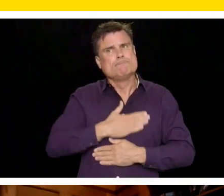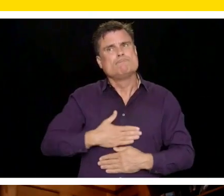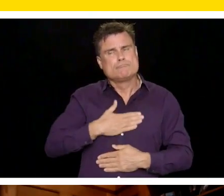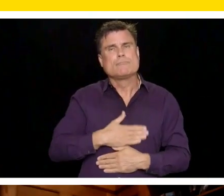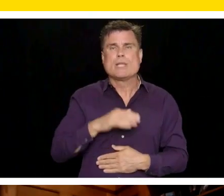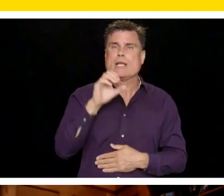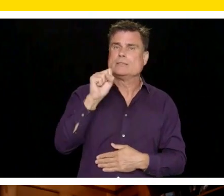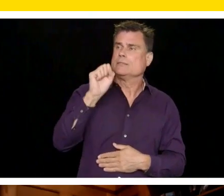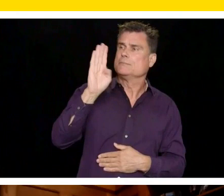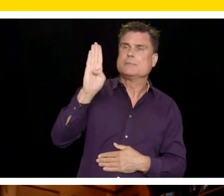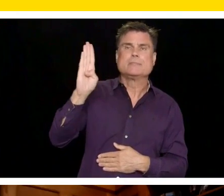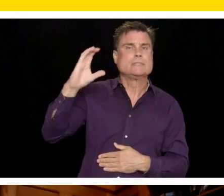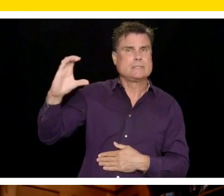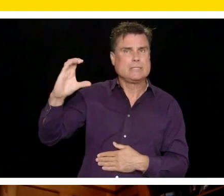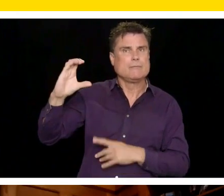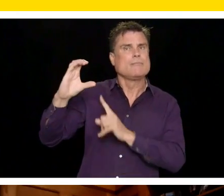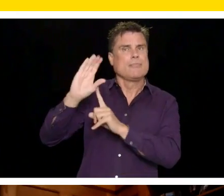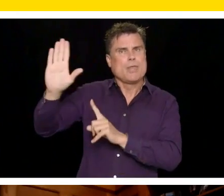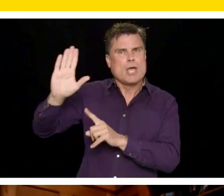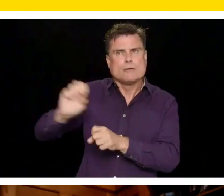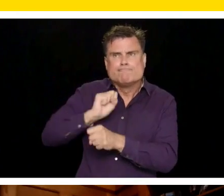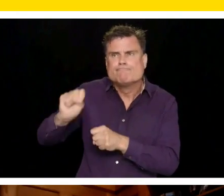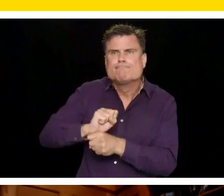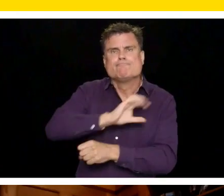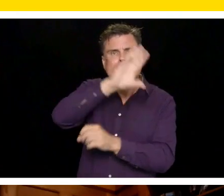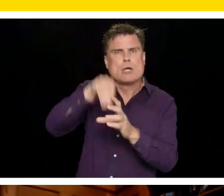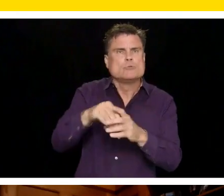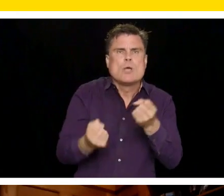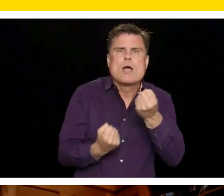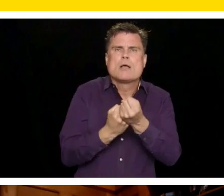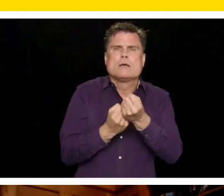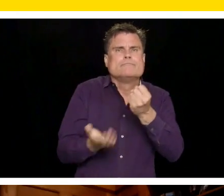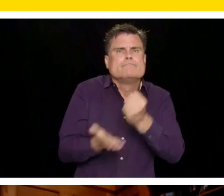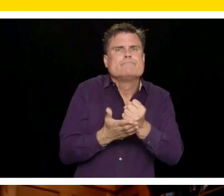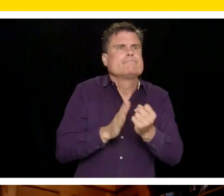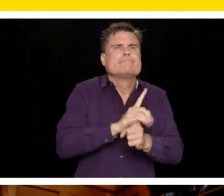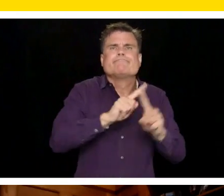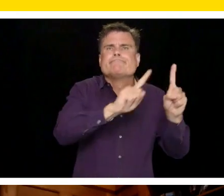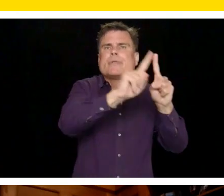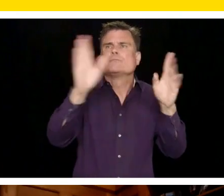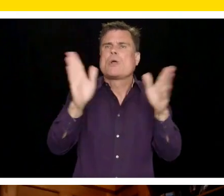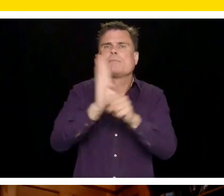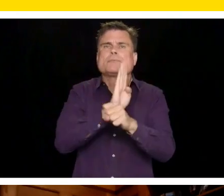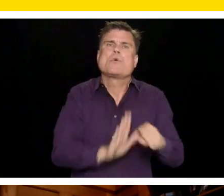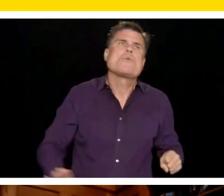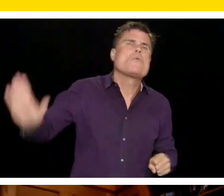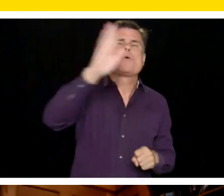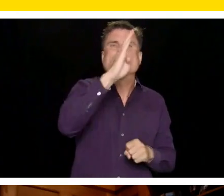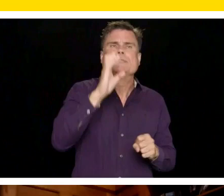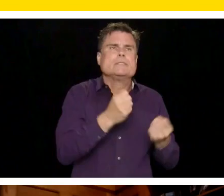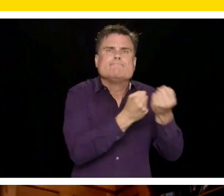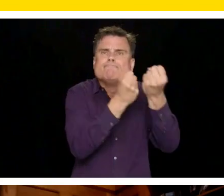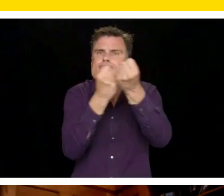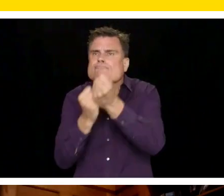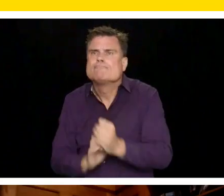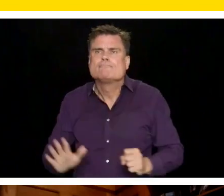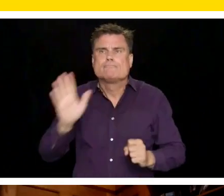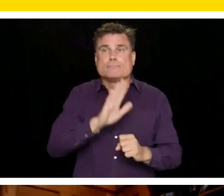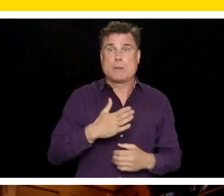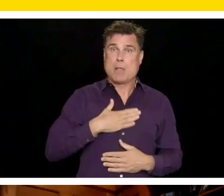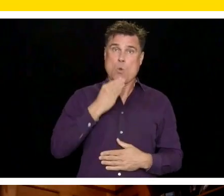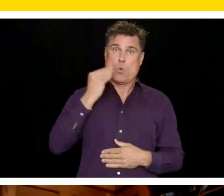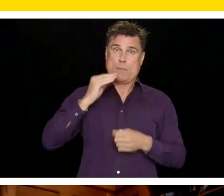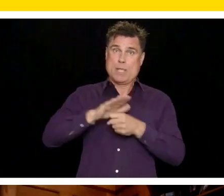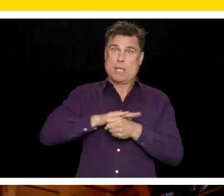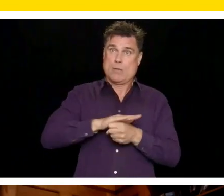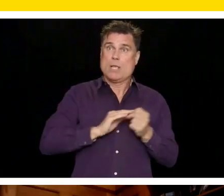as I travel around my riding, I see our businesses really doing more than their part. So let's start with the questions